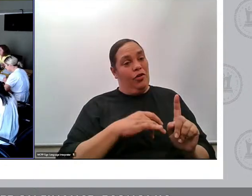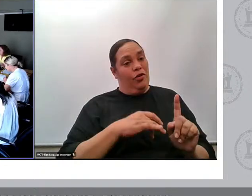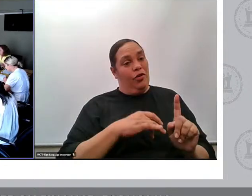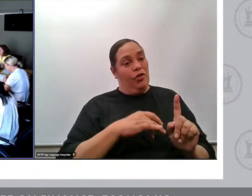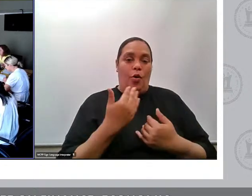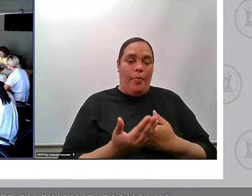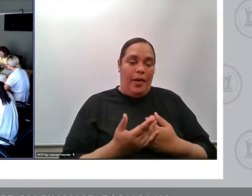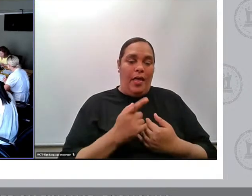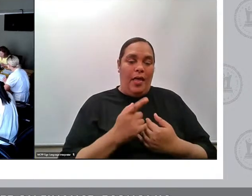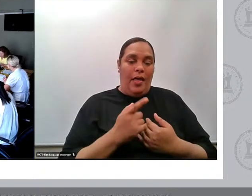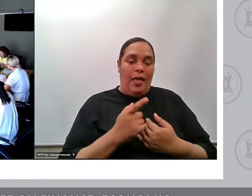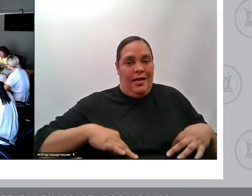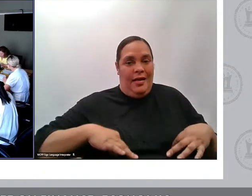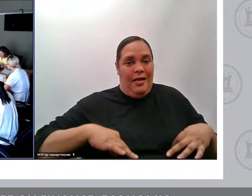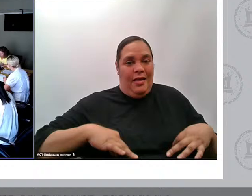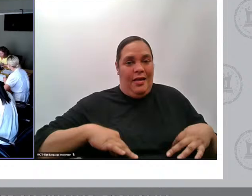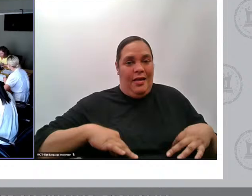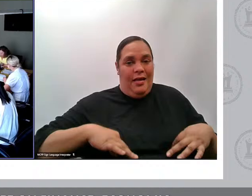that they